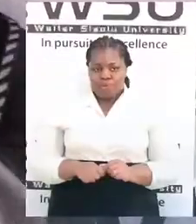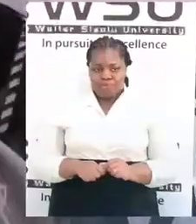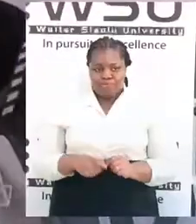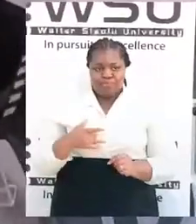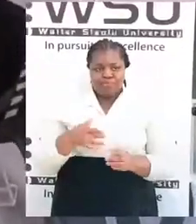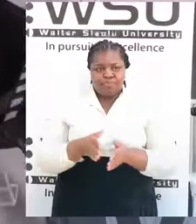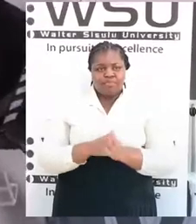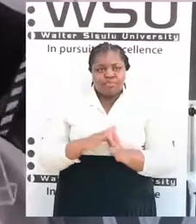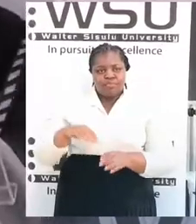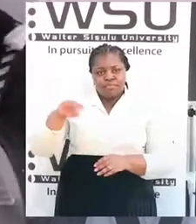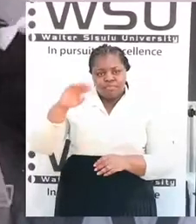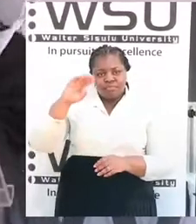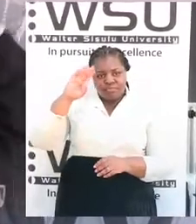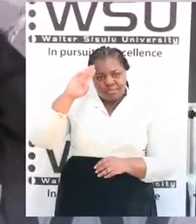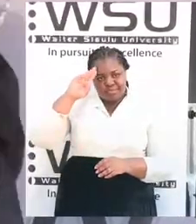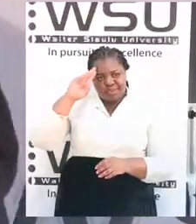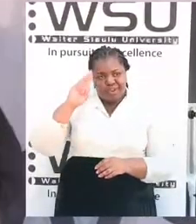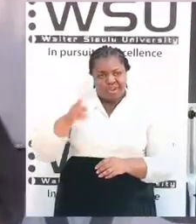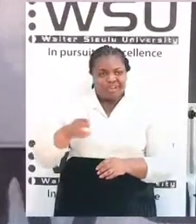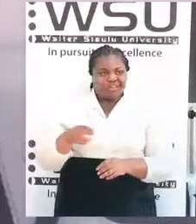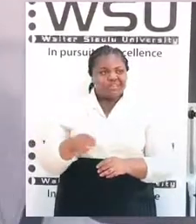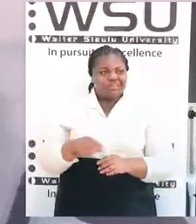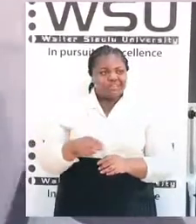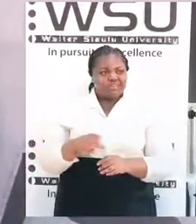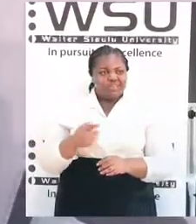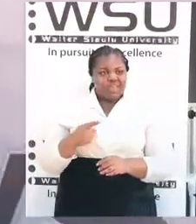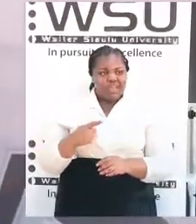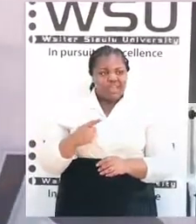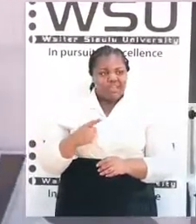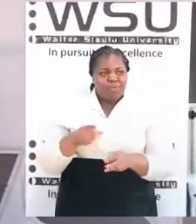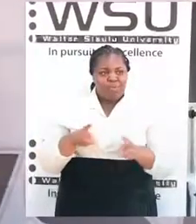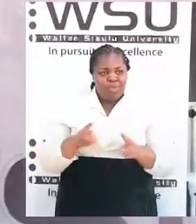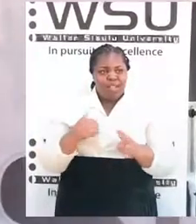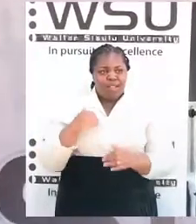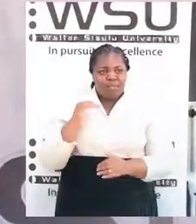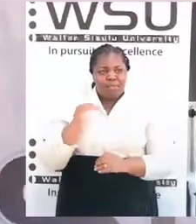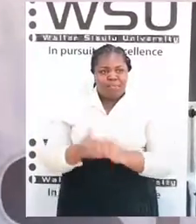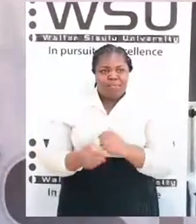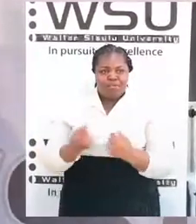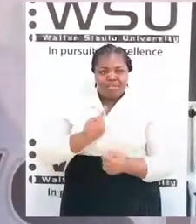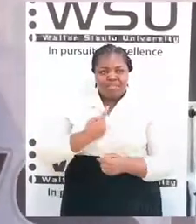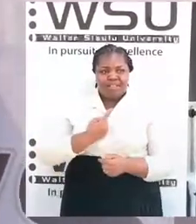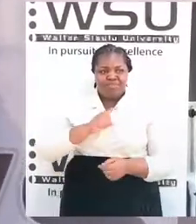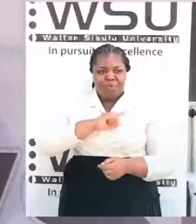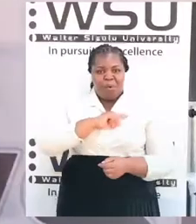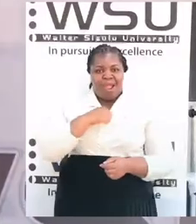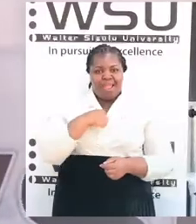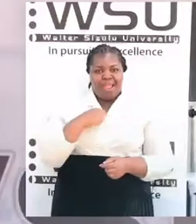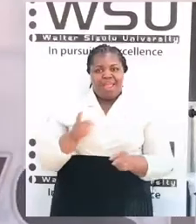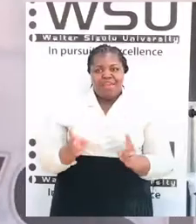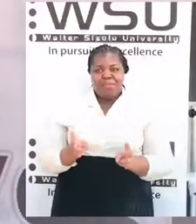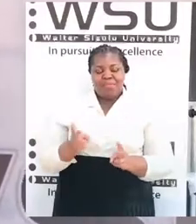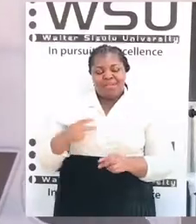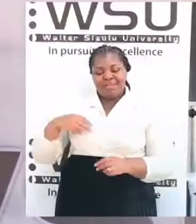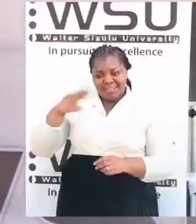Ndikelege ukubulisa. Ngendlela ezaku ndikusela. Kubandi ngumdokele